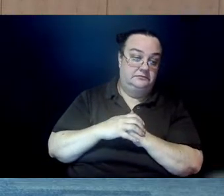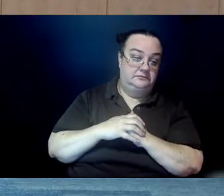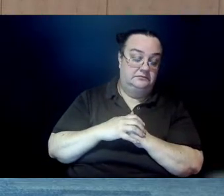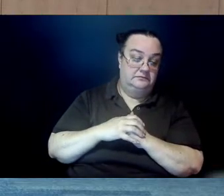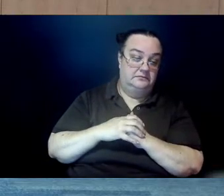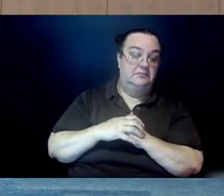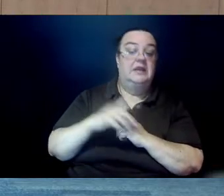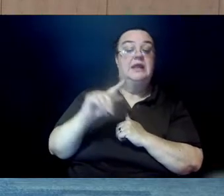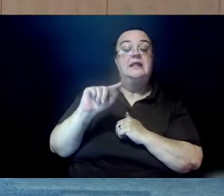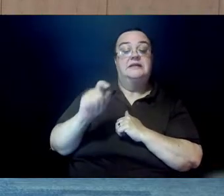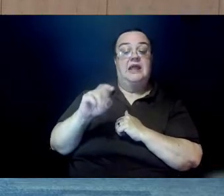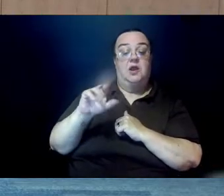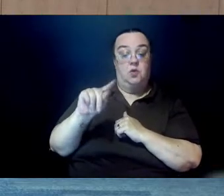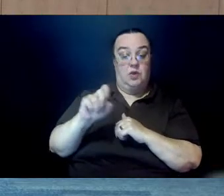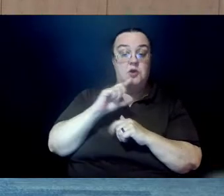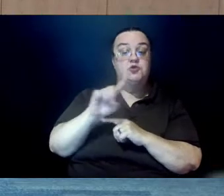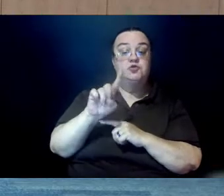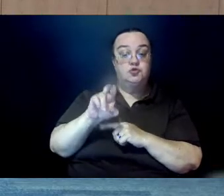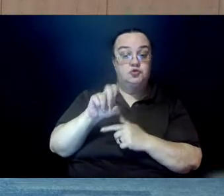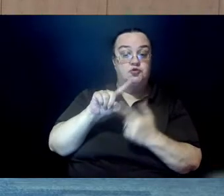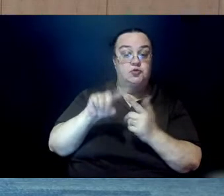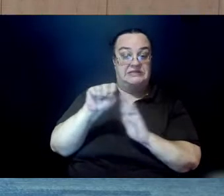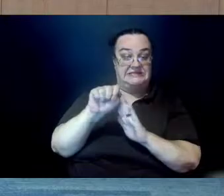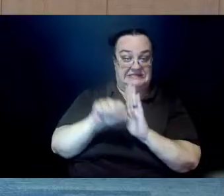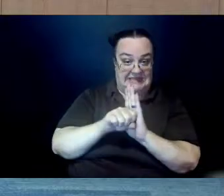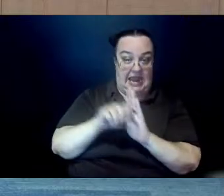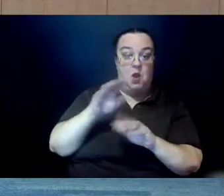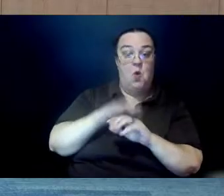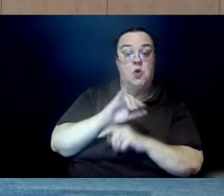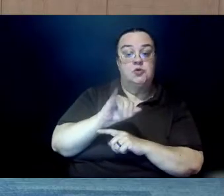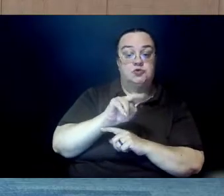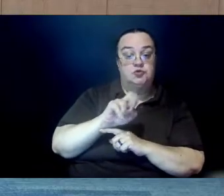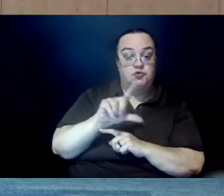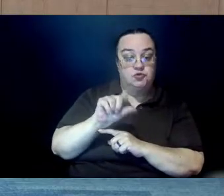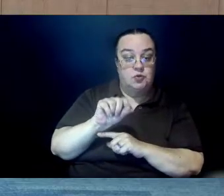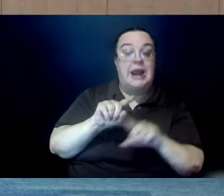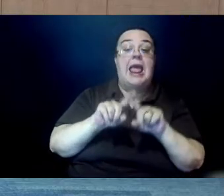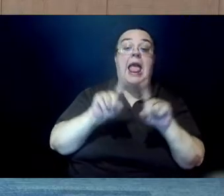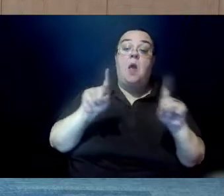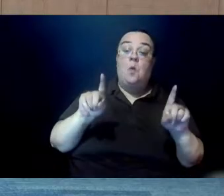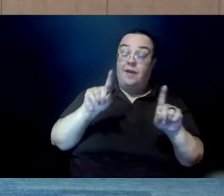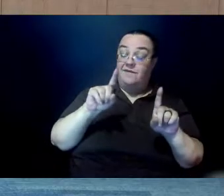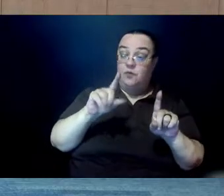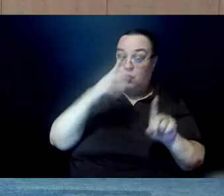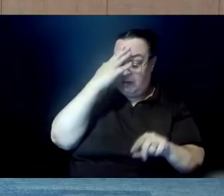the tax rate is due to the state on June 20th. However, because the